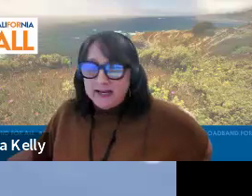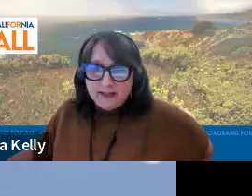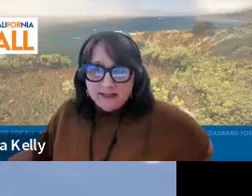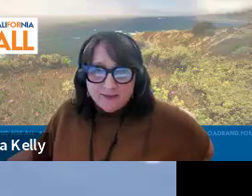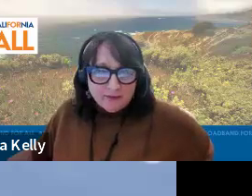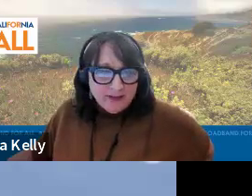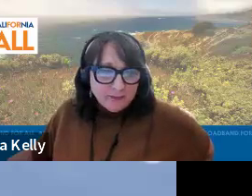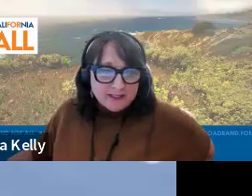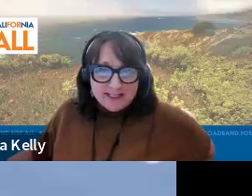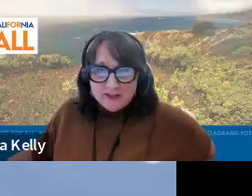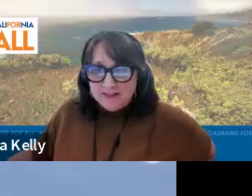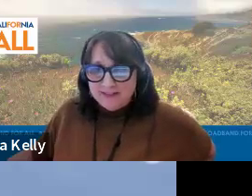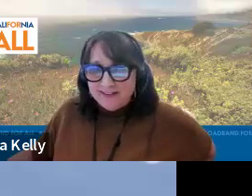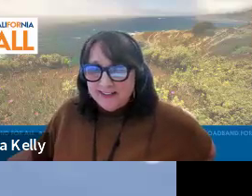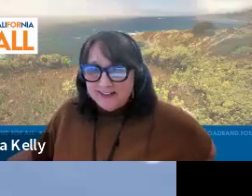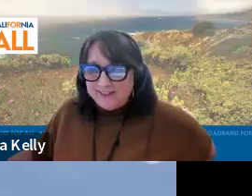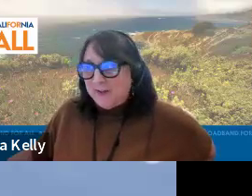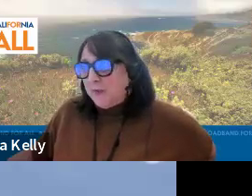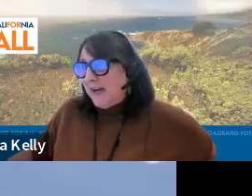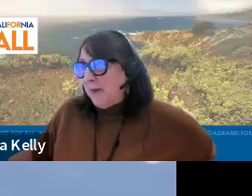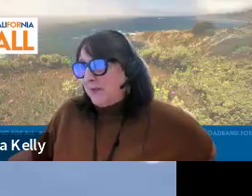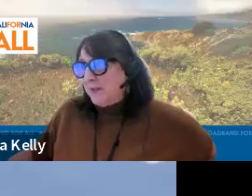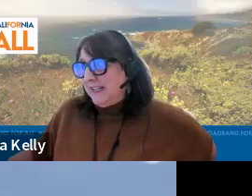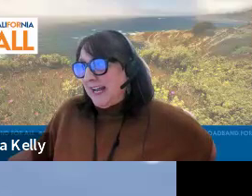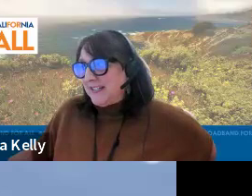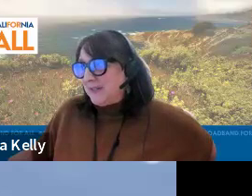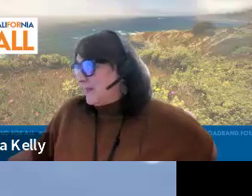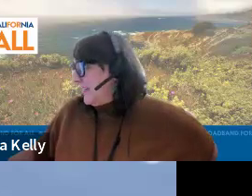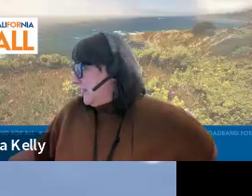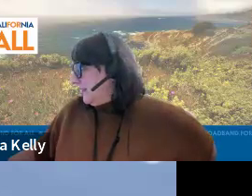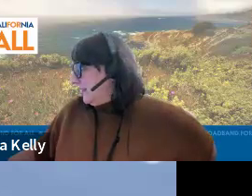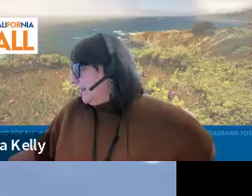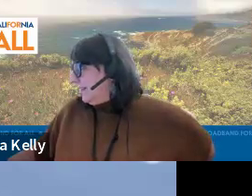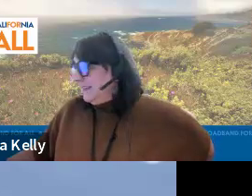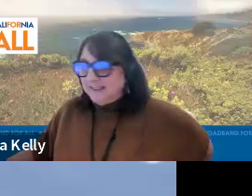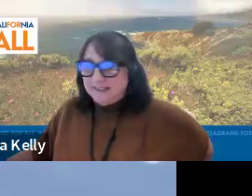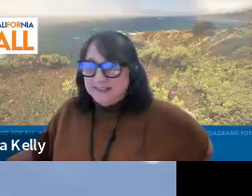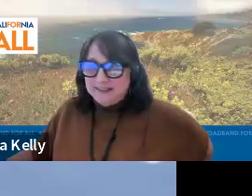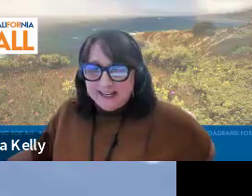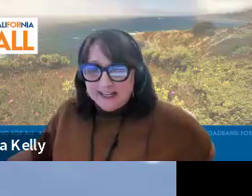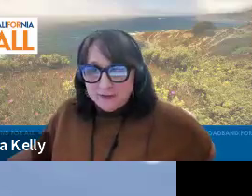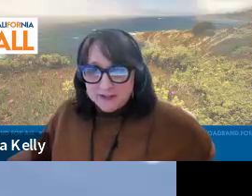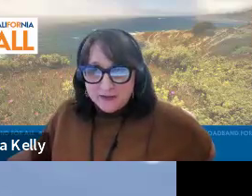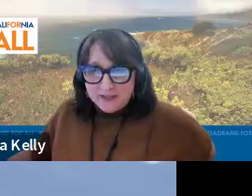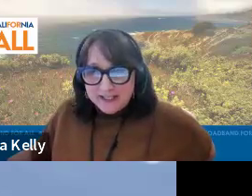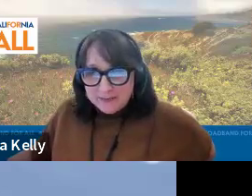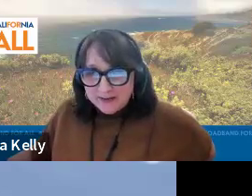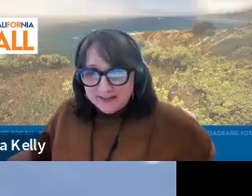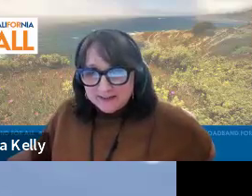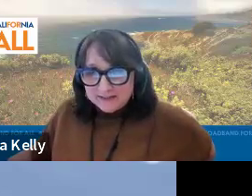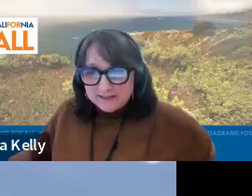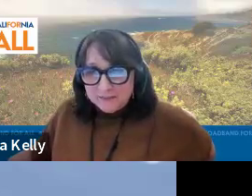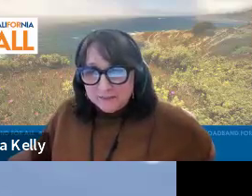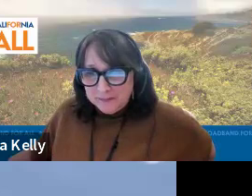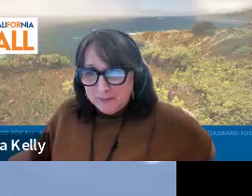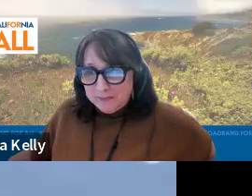program design and any federal expectations. This is a great opportunity to ask those questions. And again, if you're still thinking about